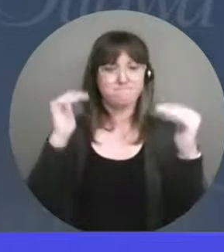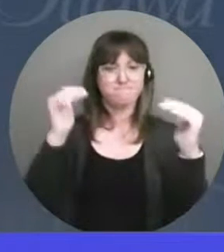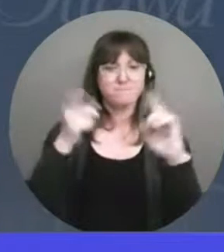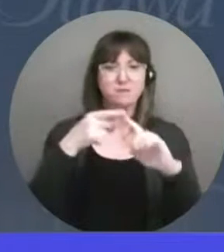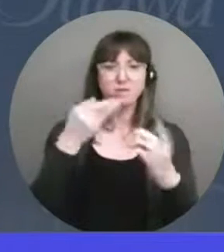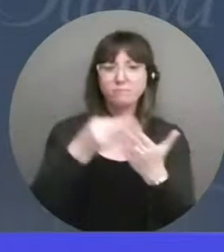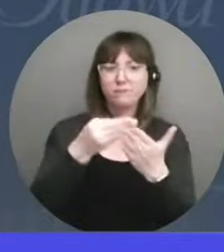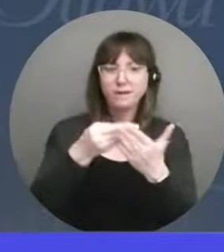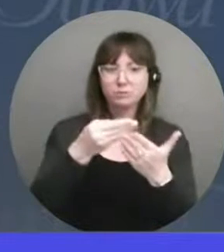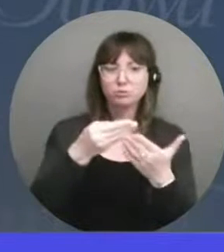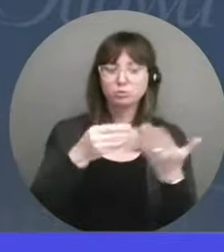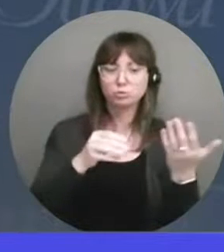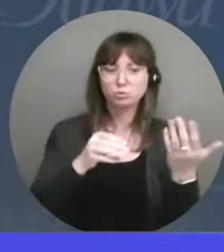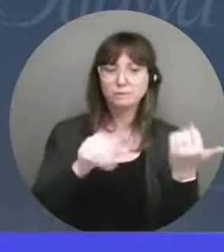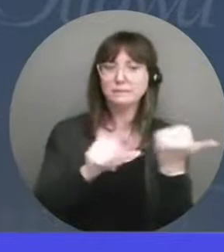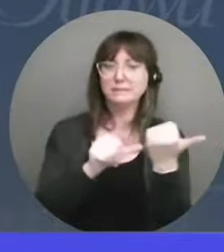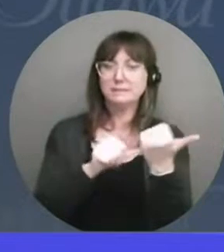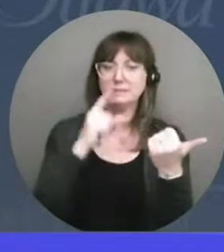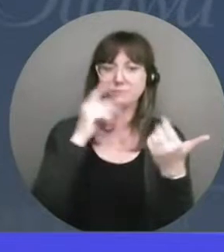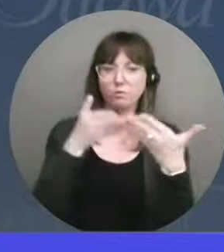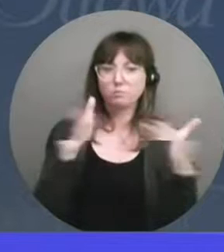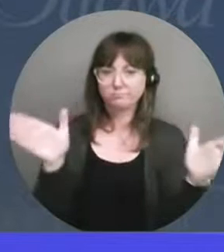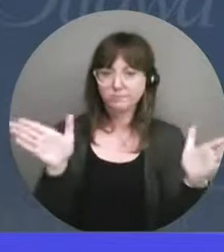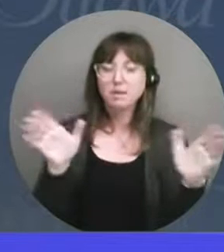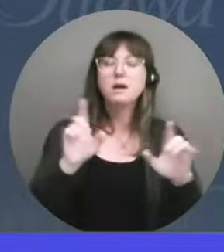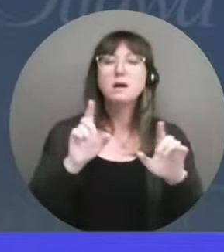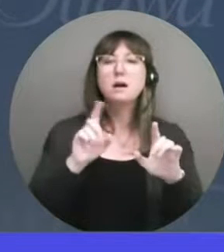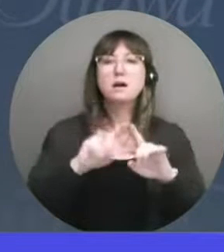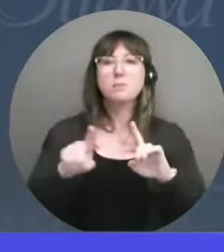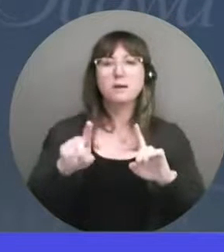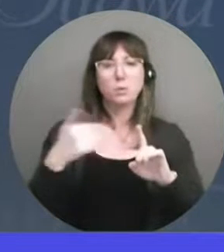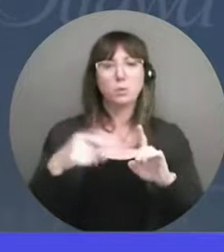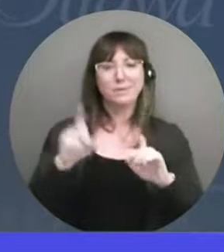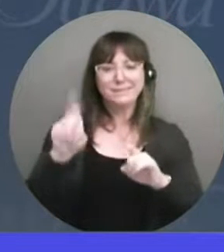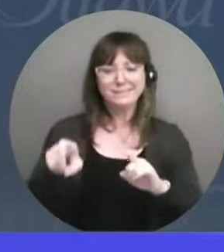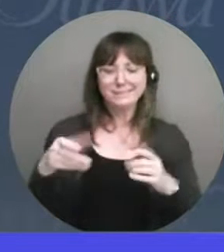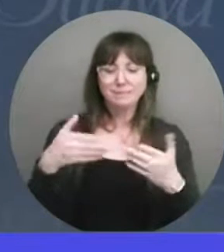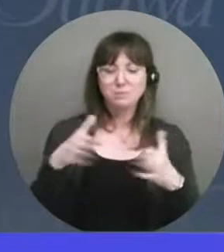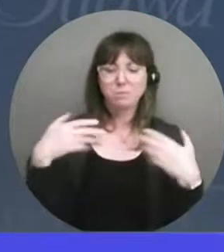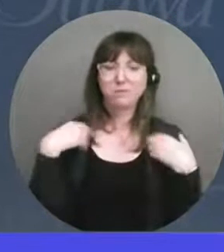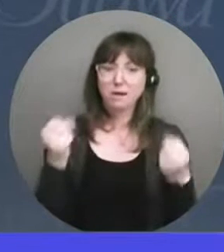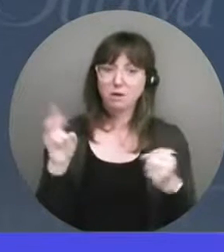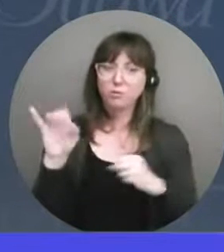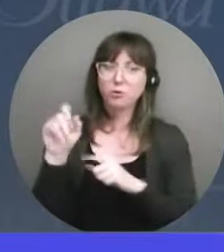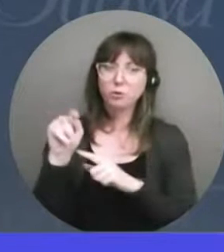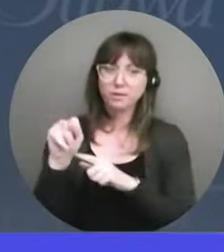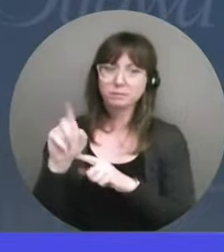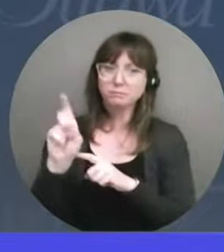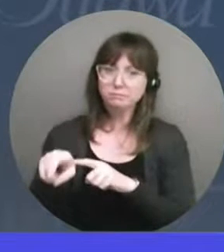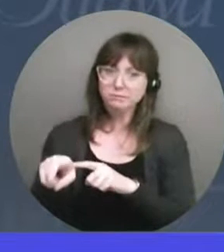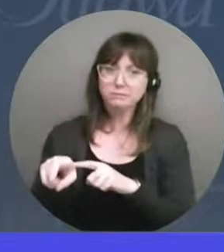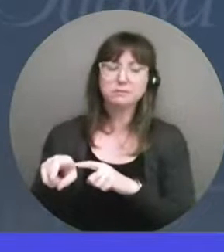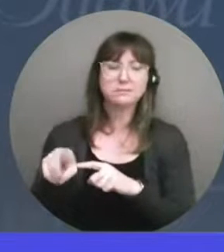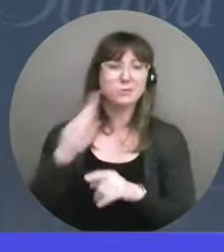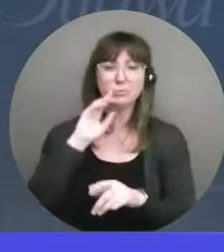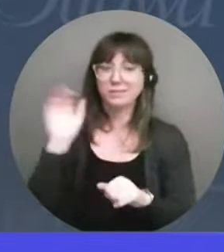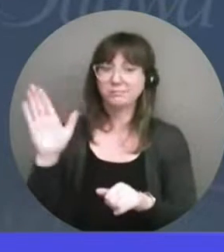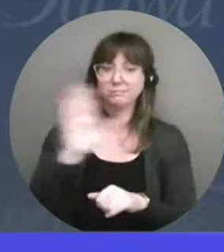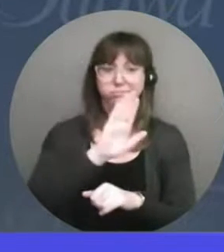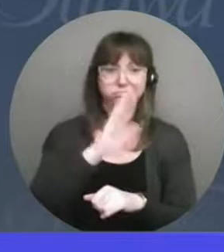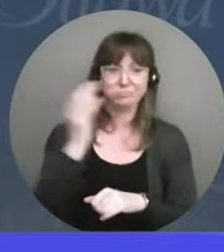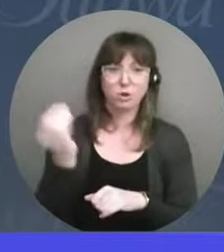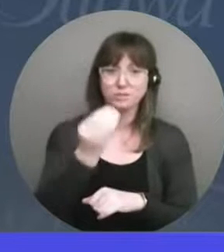to the municipality, is the specific financial need of our public health unit and that of every public health unit in the province. They're